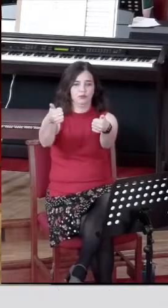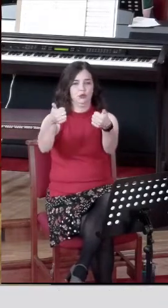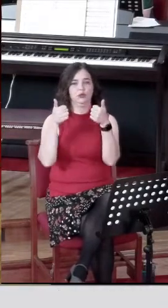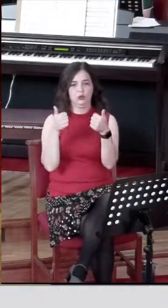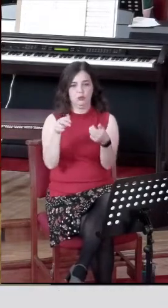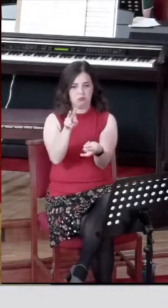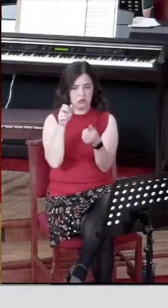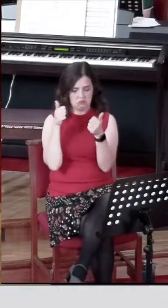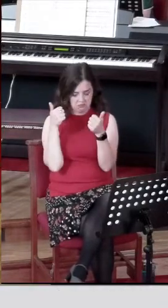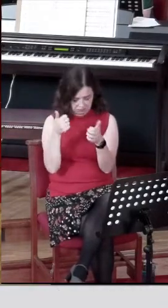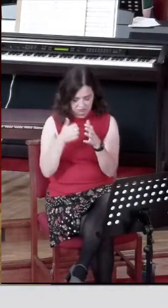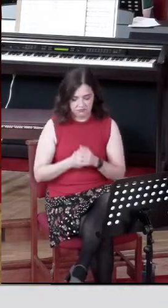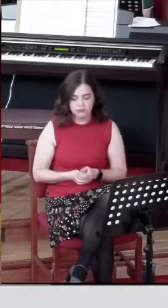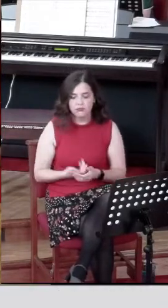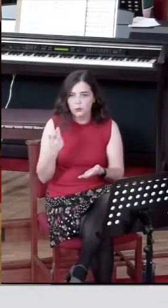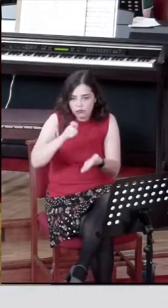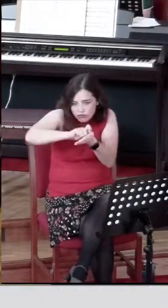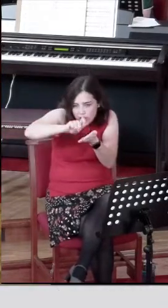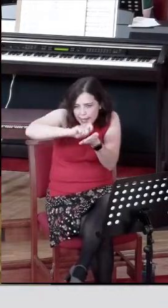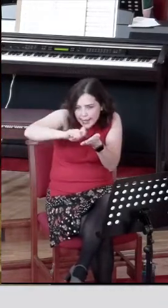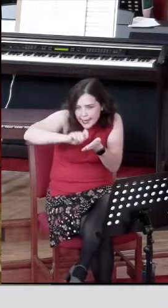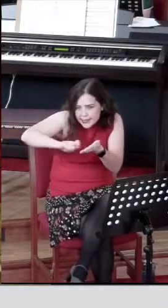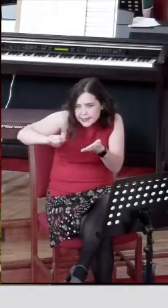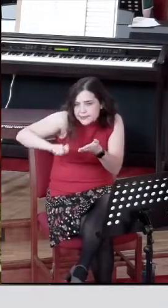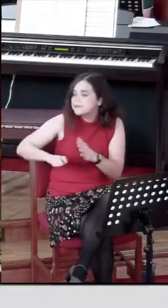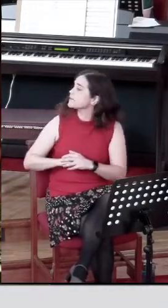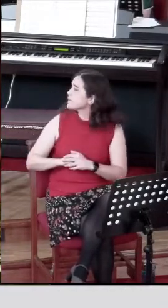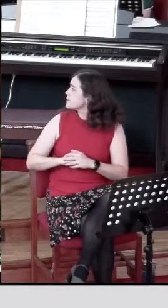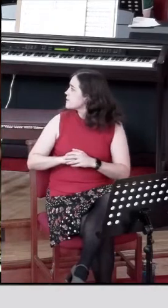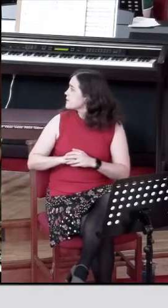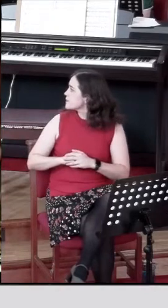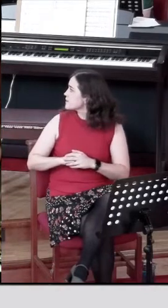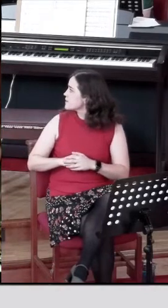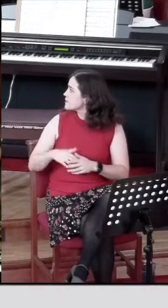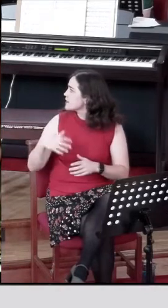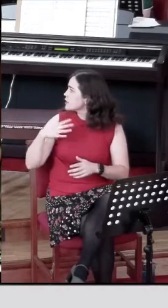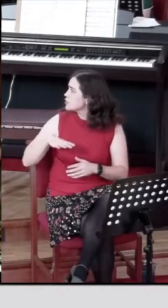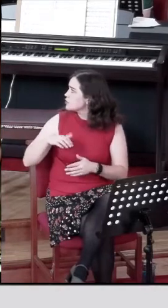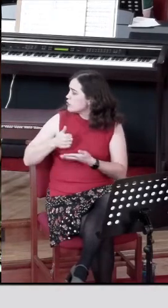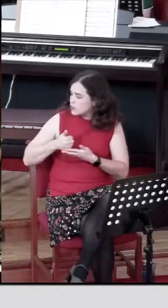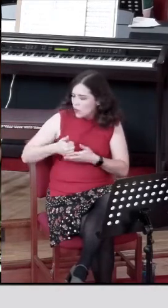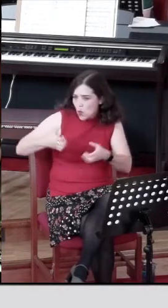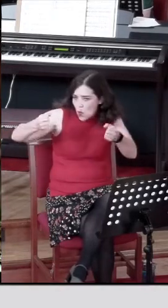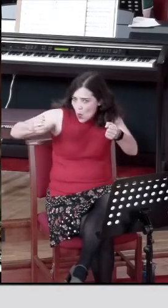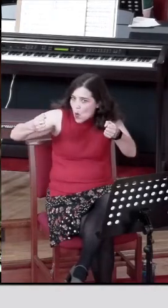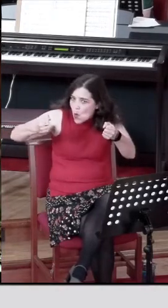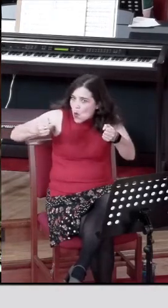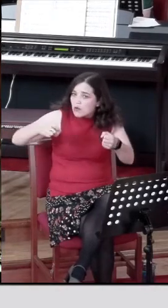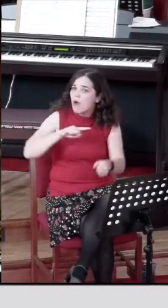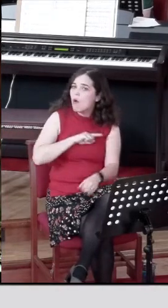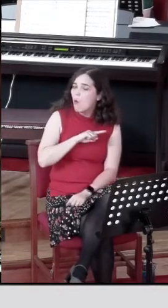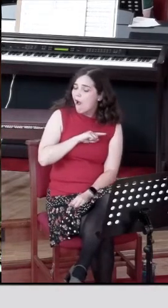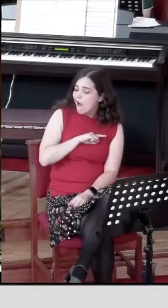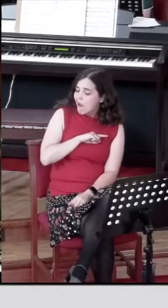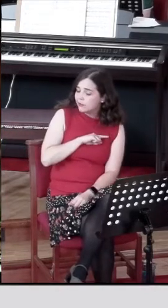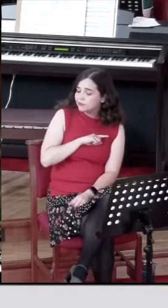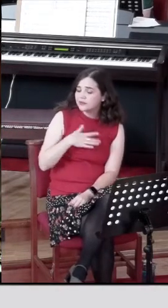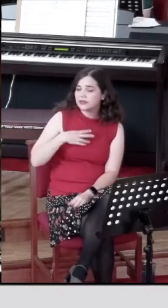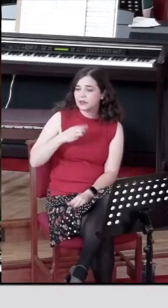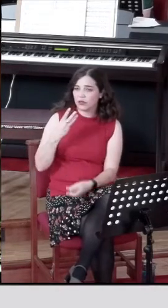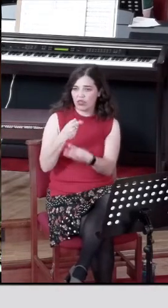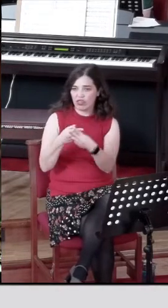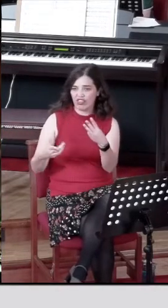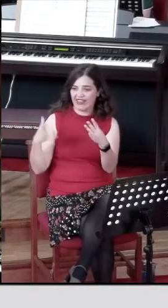Right. Because I'm going to write something on there, and then I need you to hold it for me, because I need